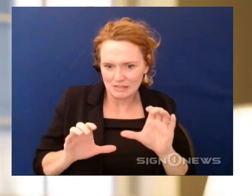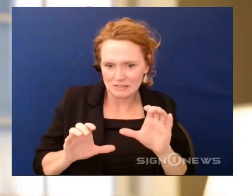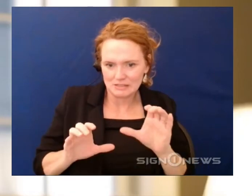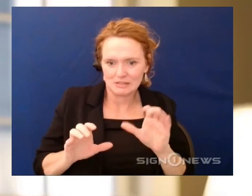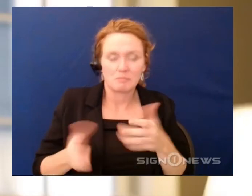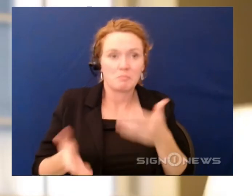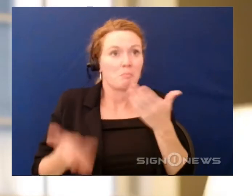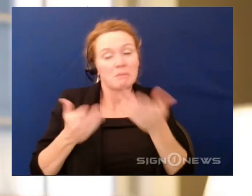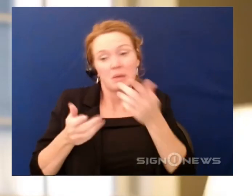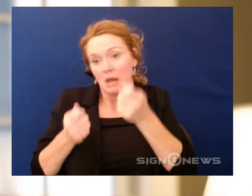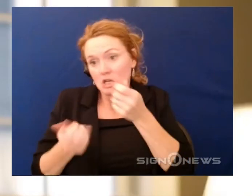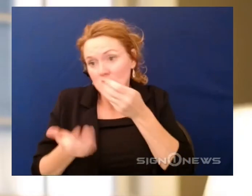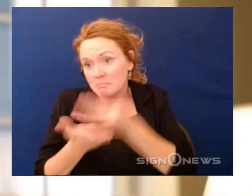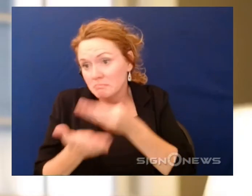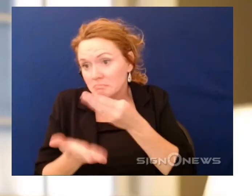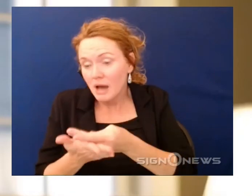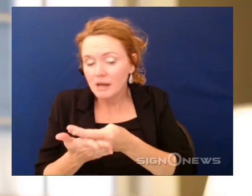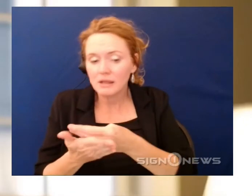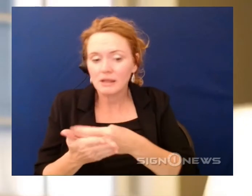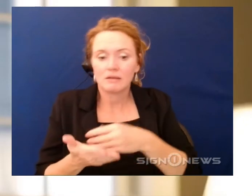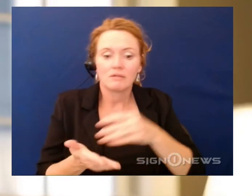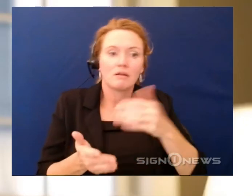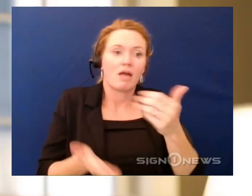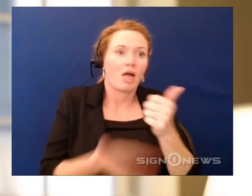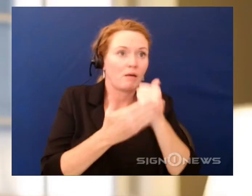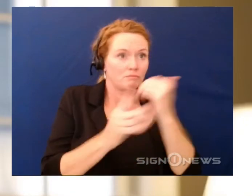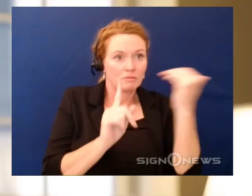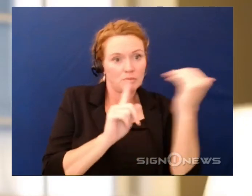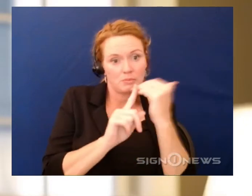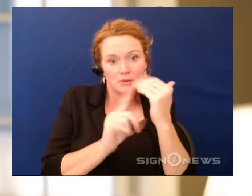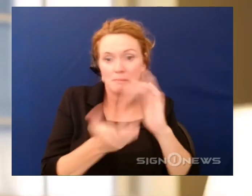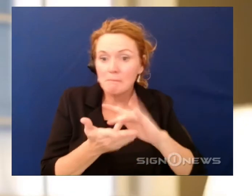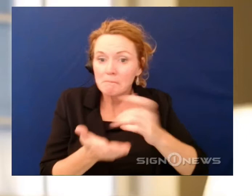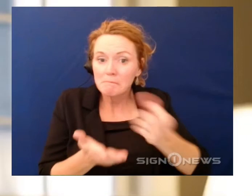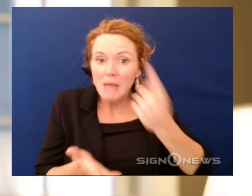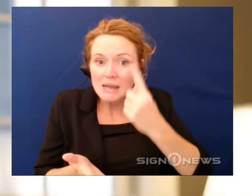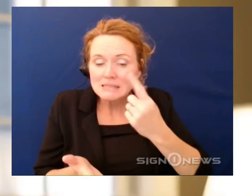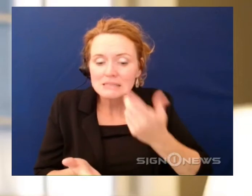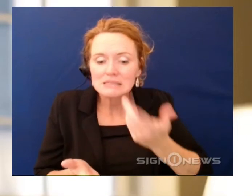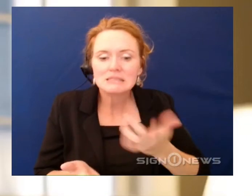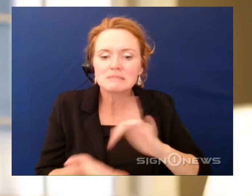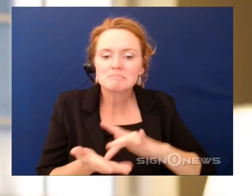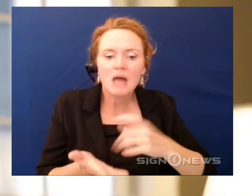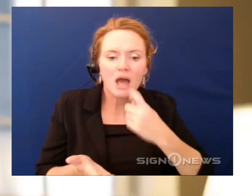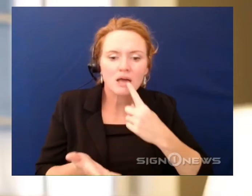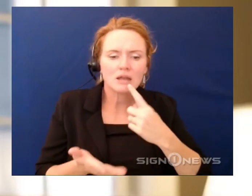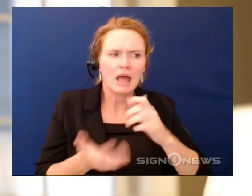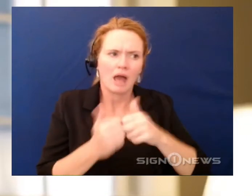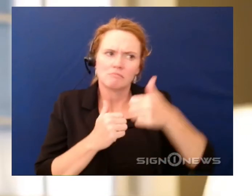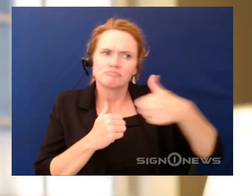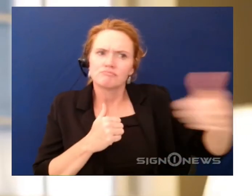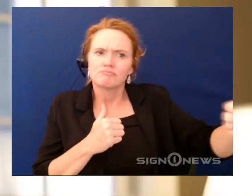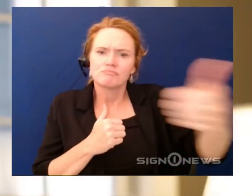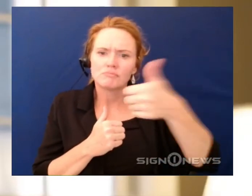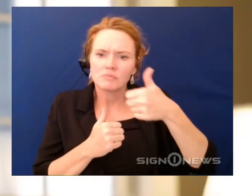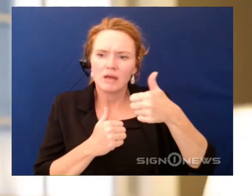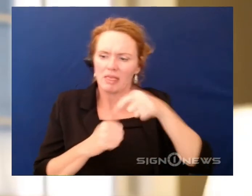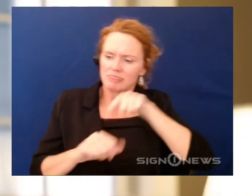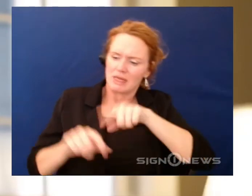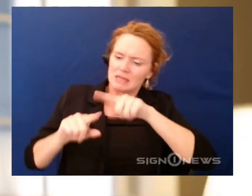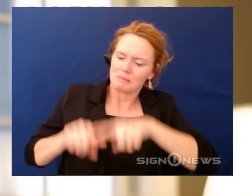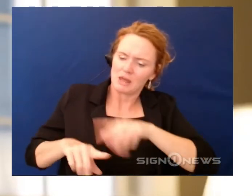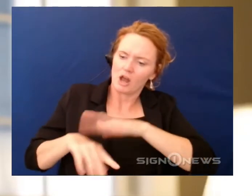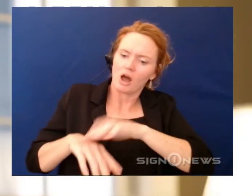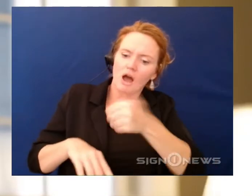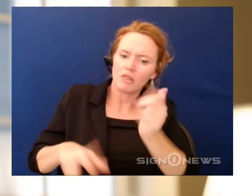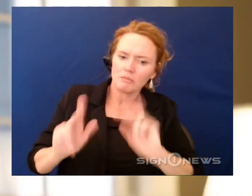money, reminders to take medication, how they were going to get around for transportation. But what about that same